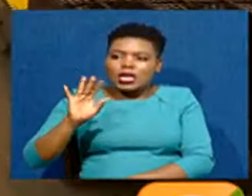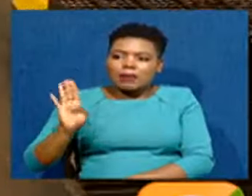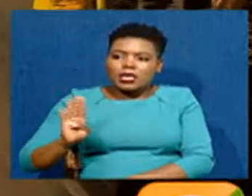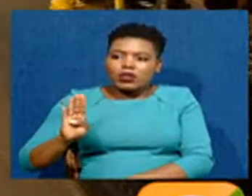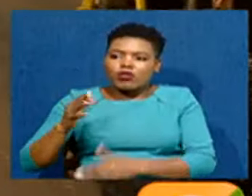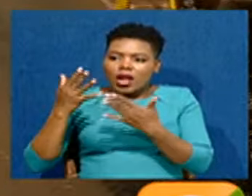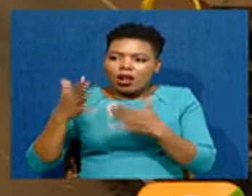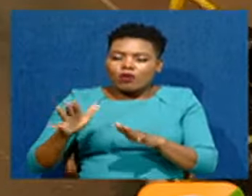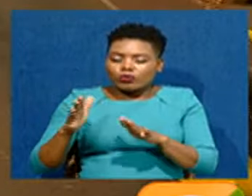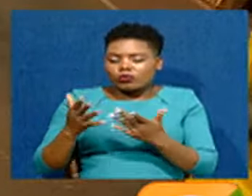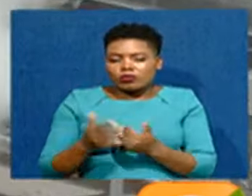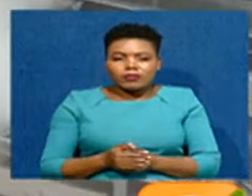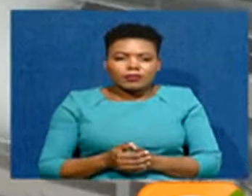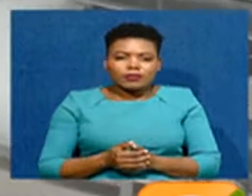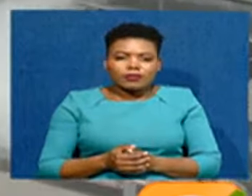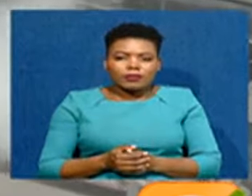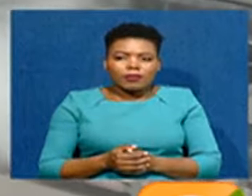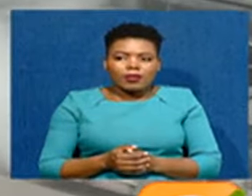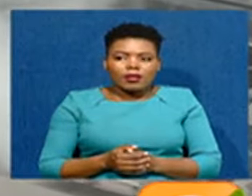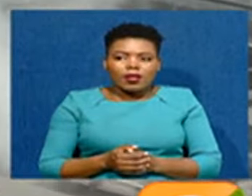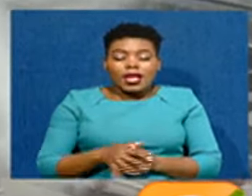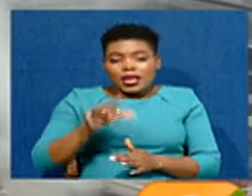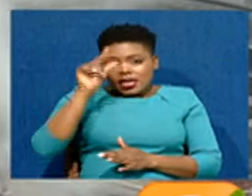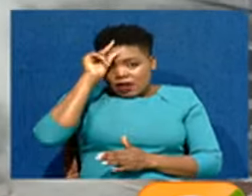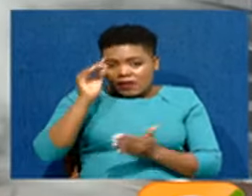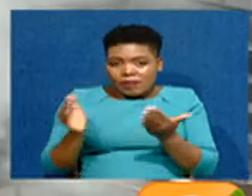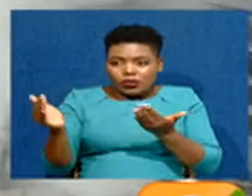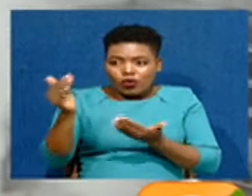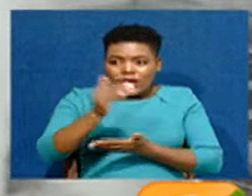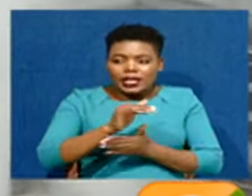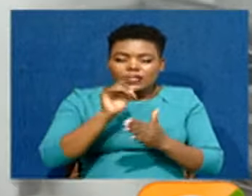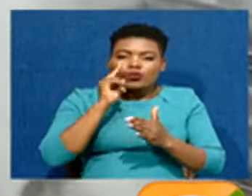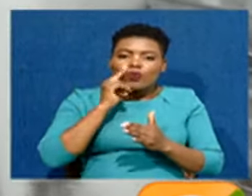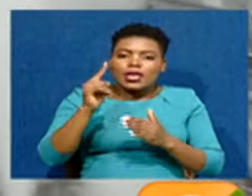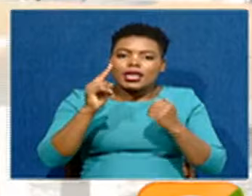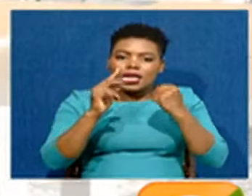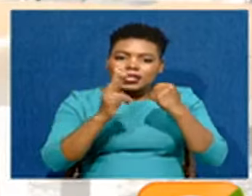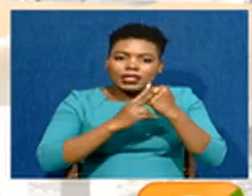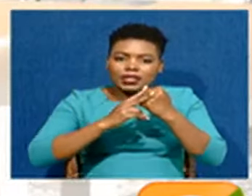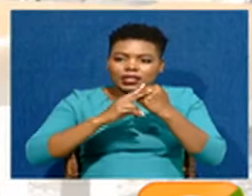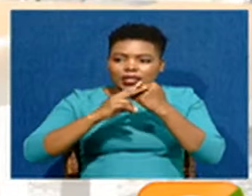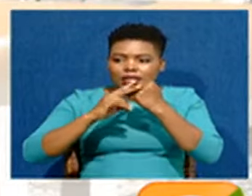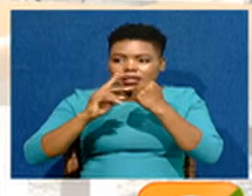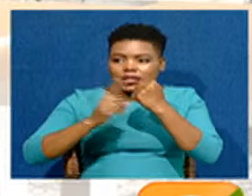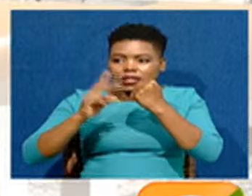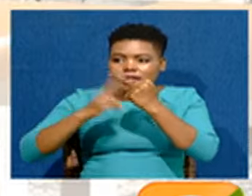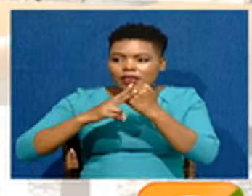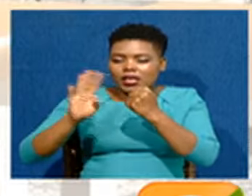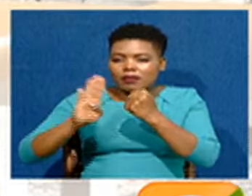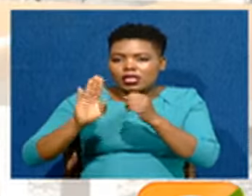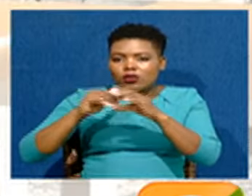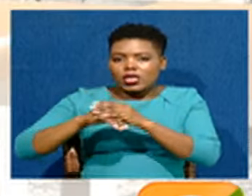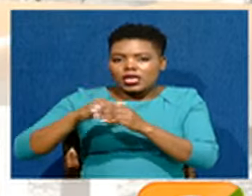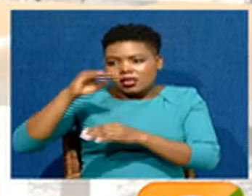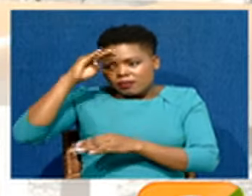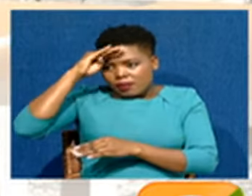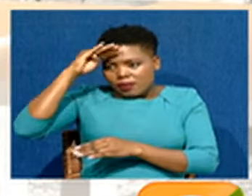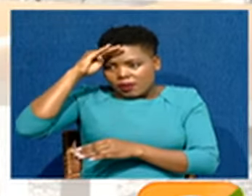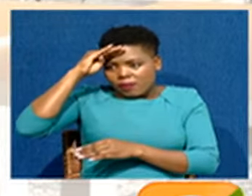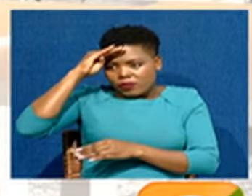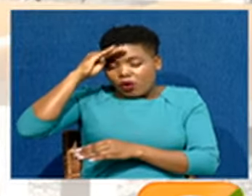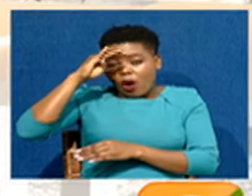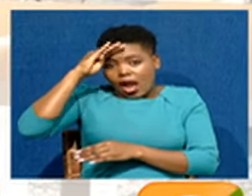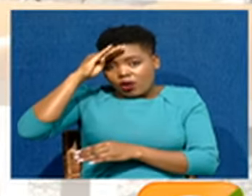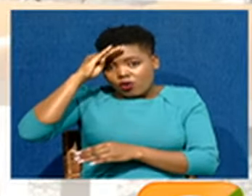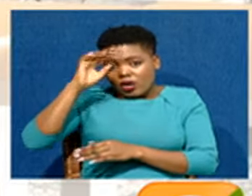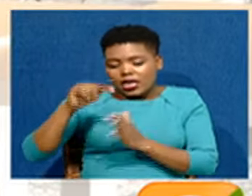and below. The government collects around 67 billion from excise. Alcohol industry contributes about 30%